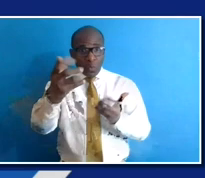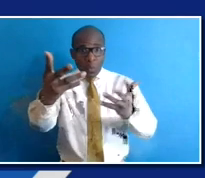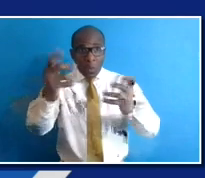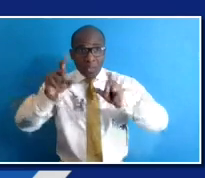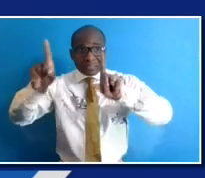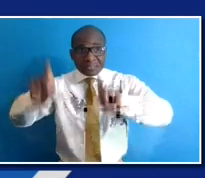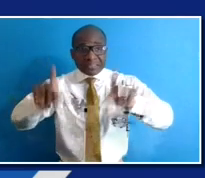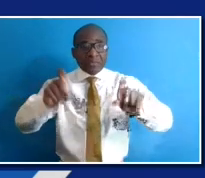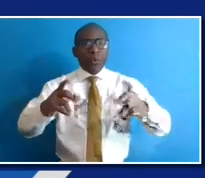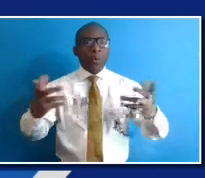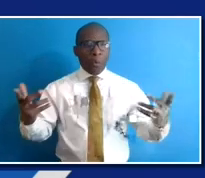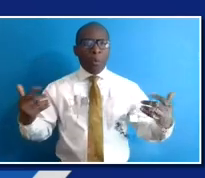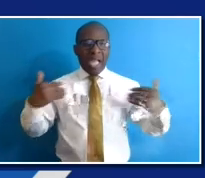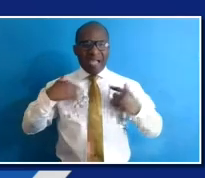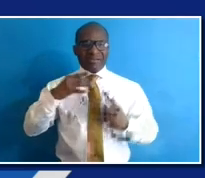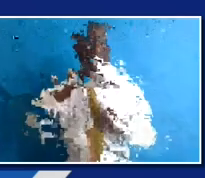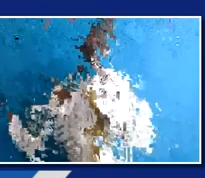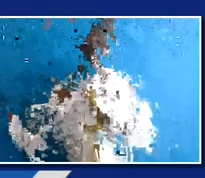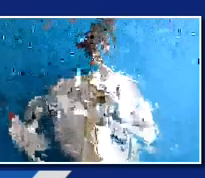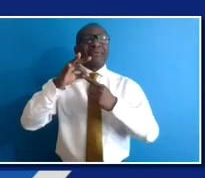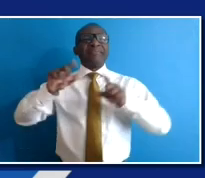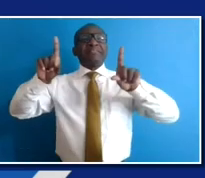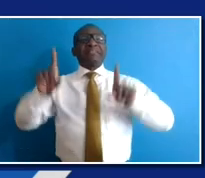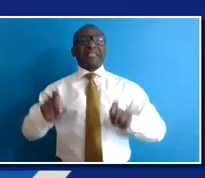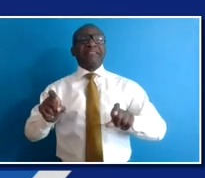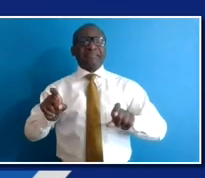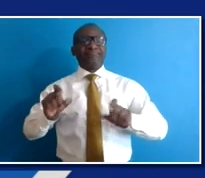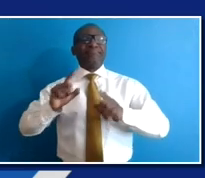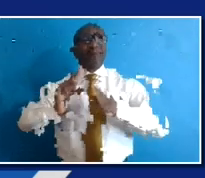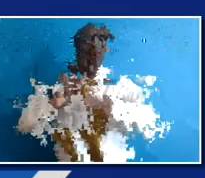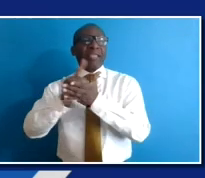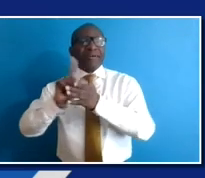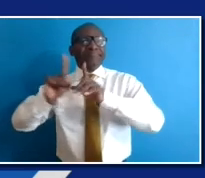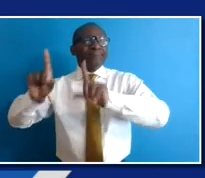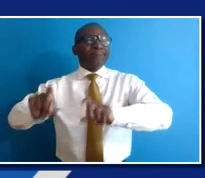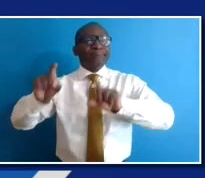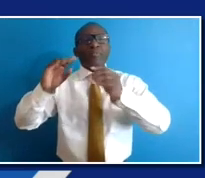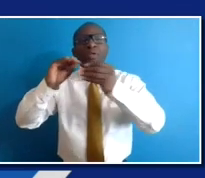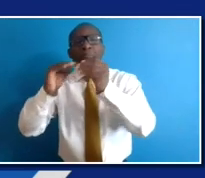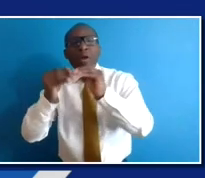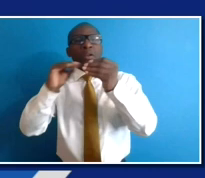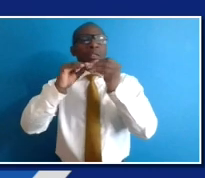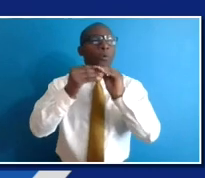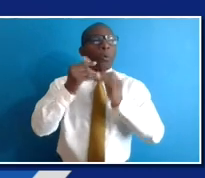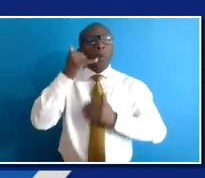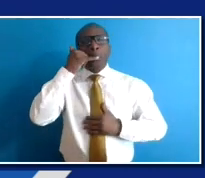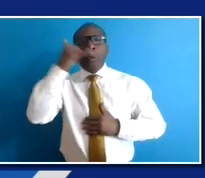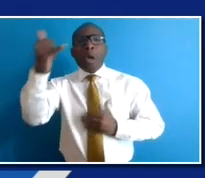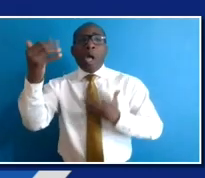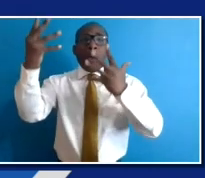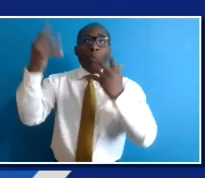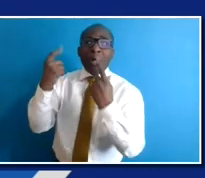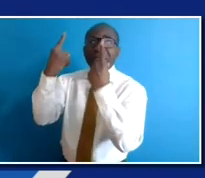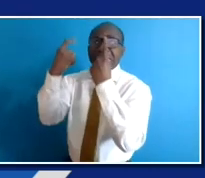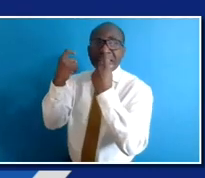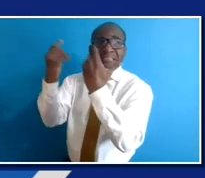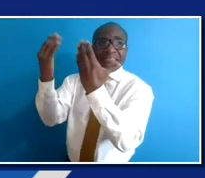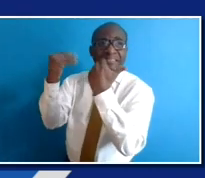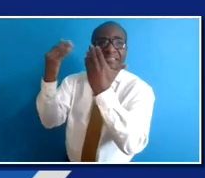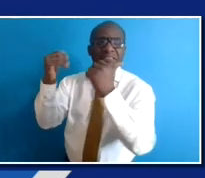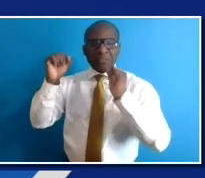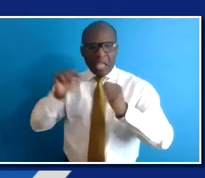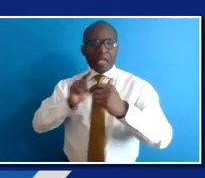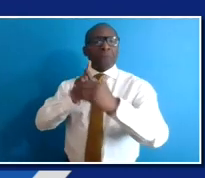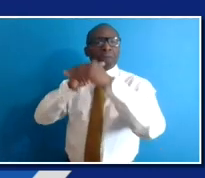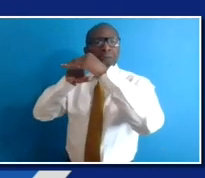the county. When this all began in the first couple of weeks, we had a drive-through center in Glen Island, and now we've got locations